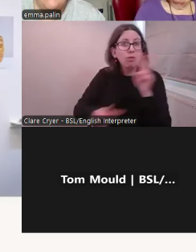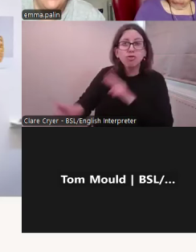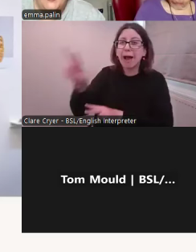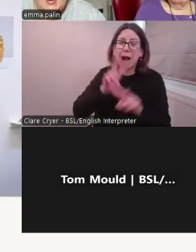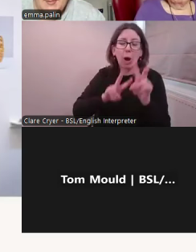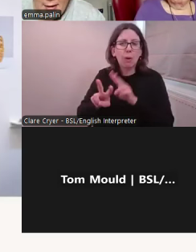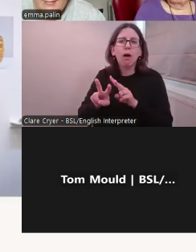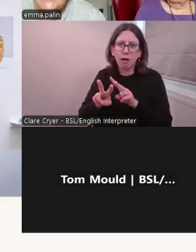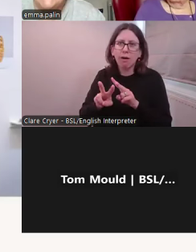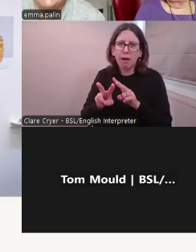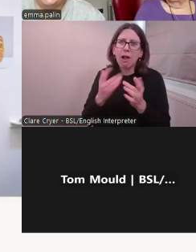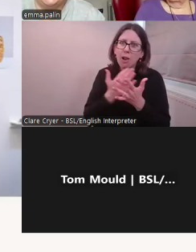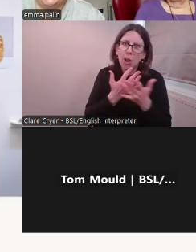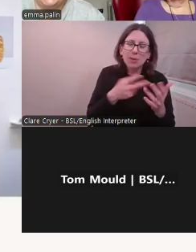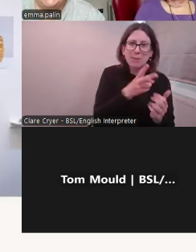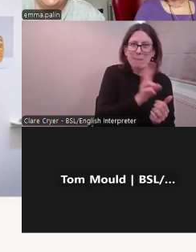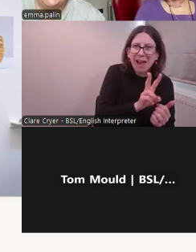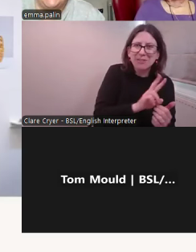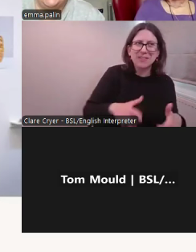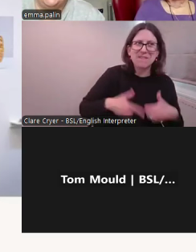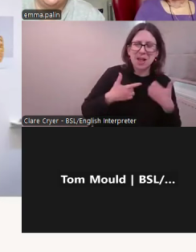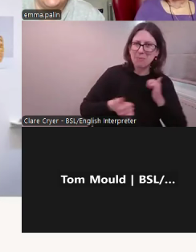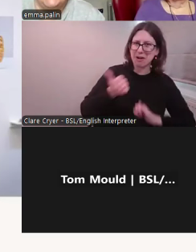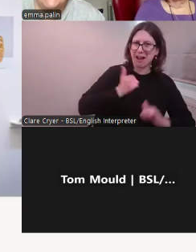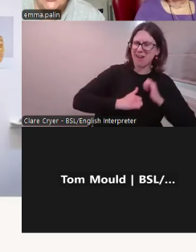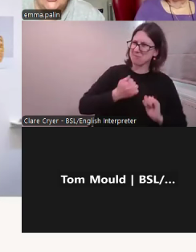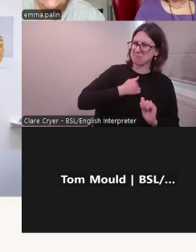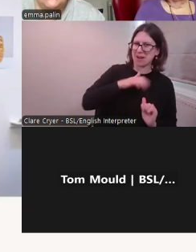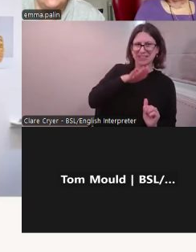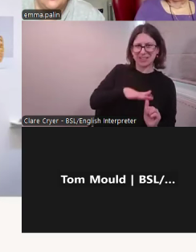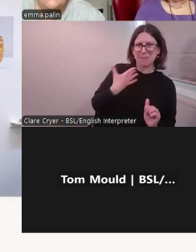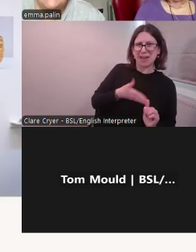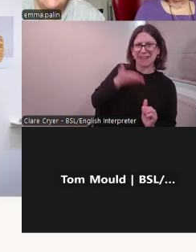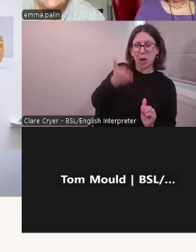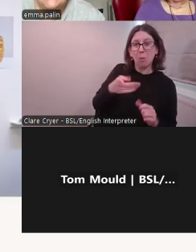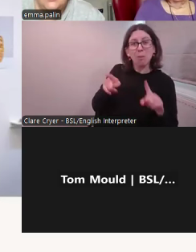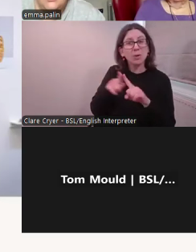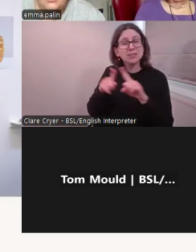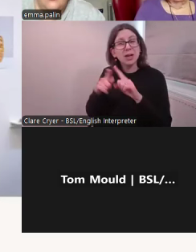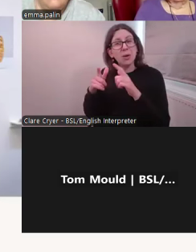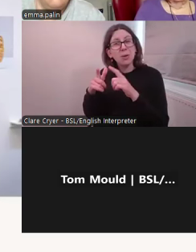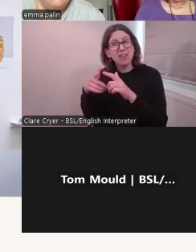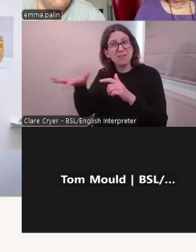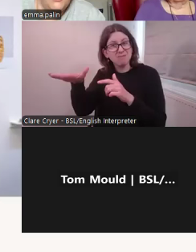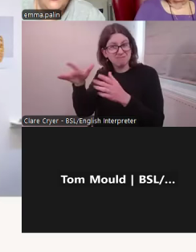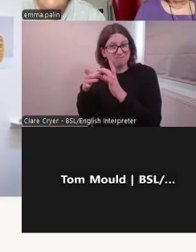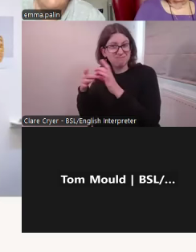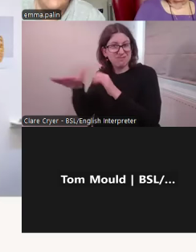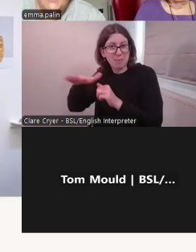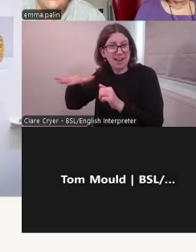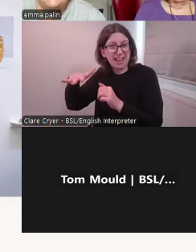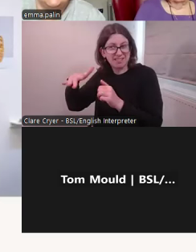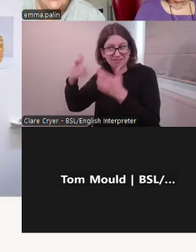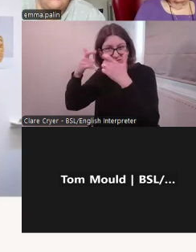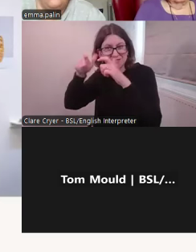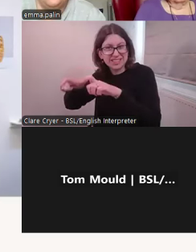lot of parents whose children attend, and relatives of some of our residents. Following on from